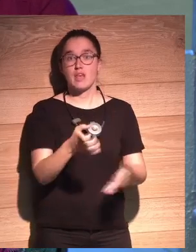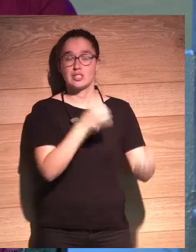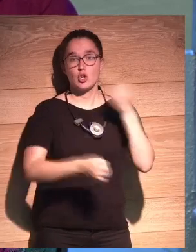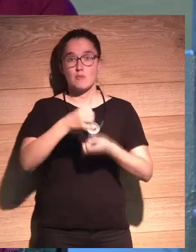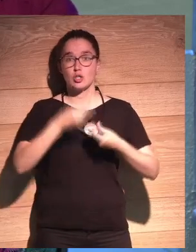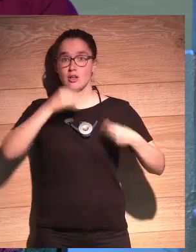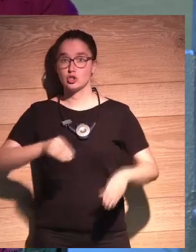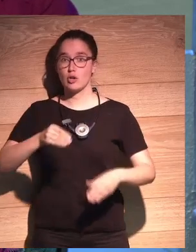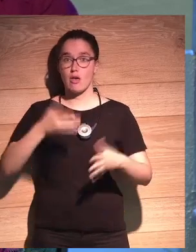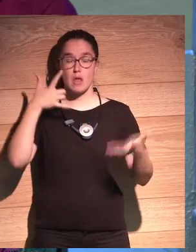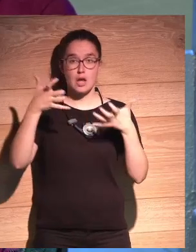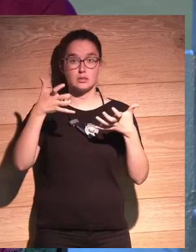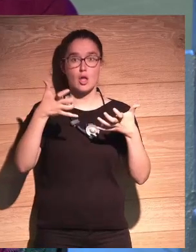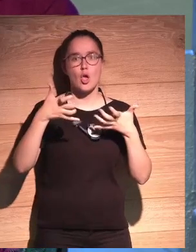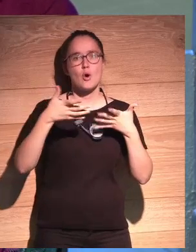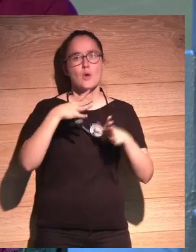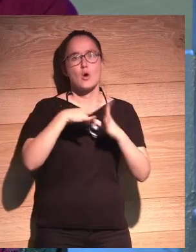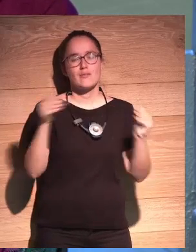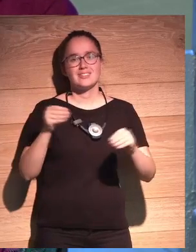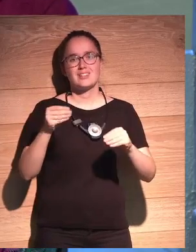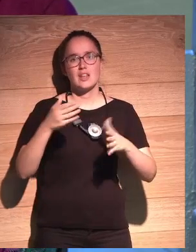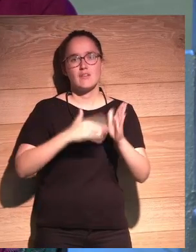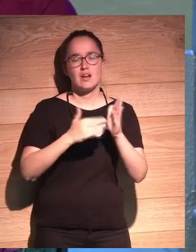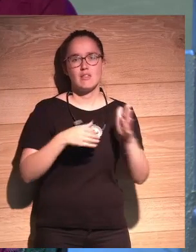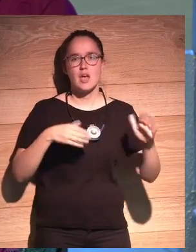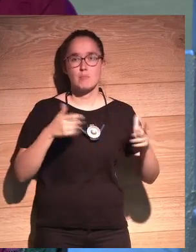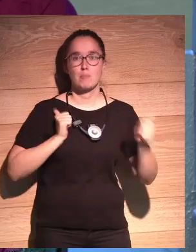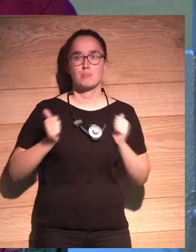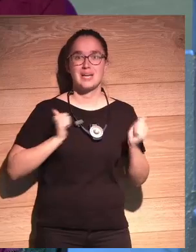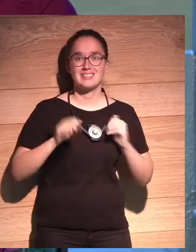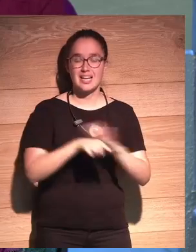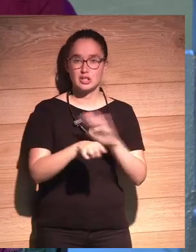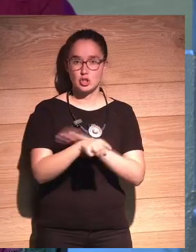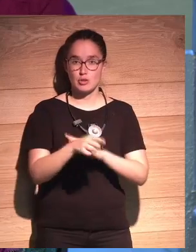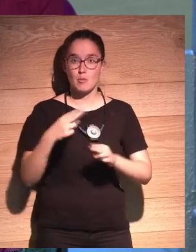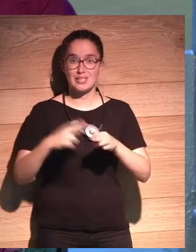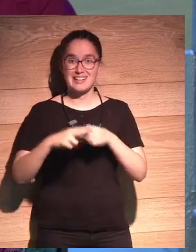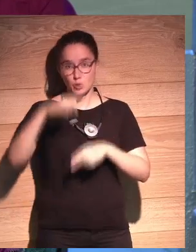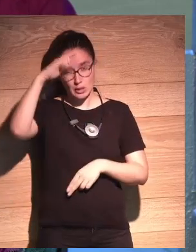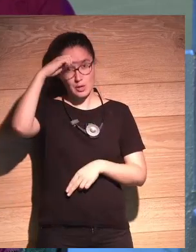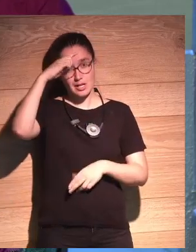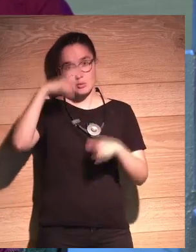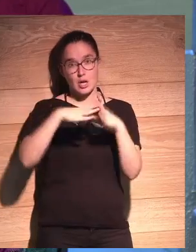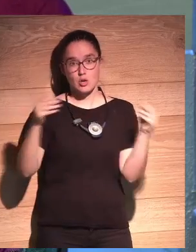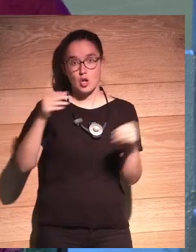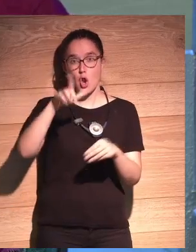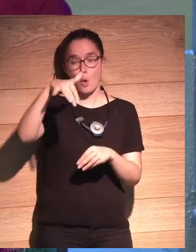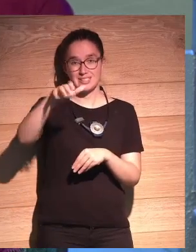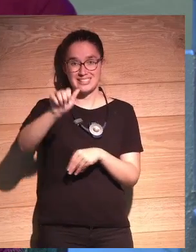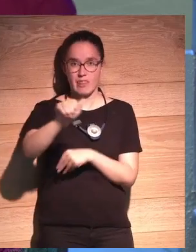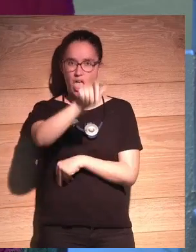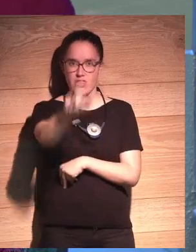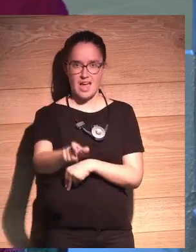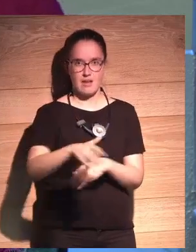in economics and art history by the University of Valencia, and she has a master in the management